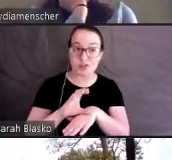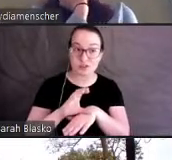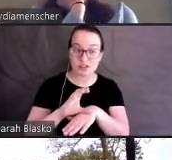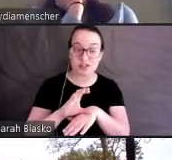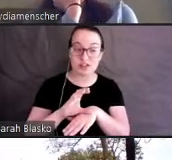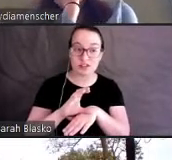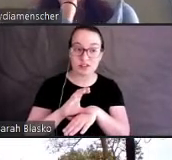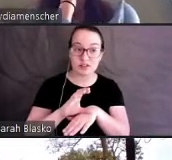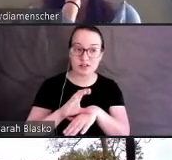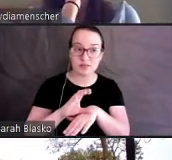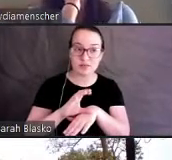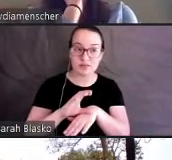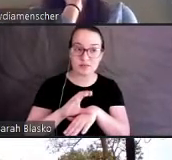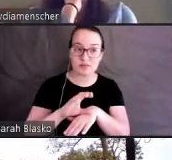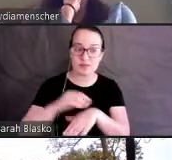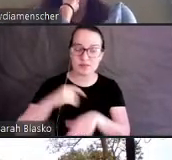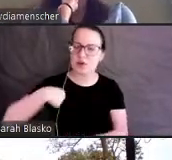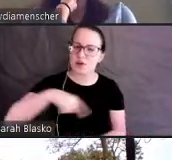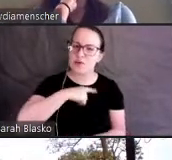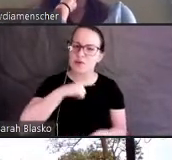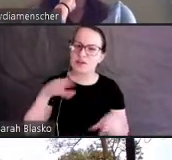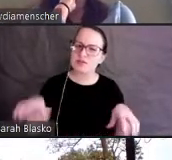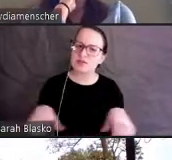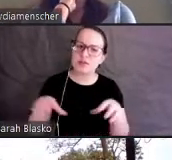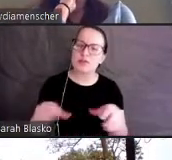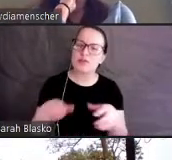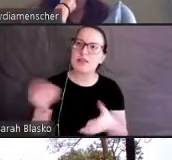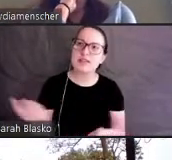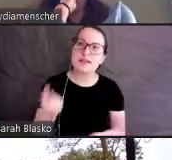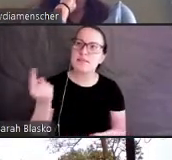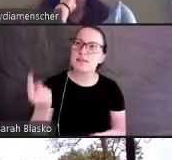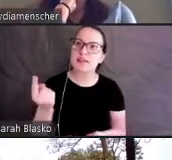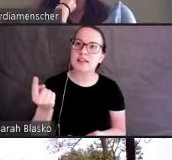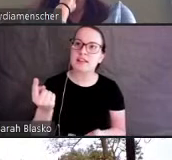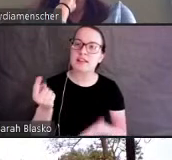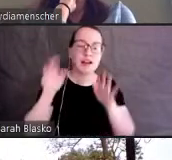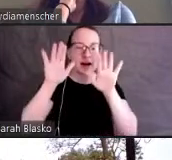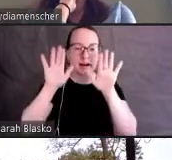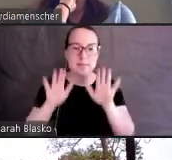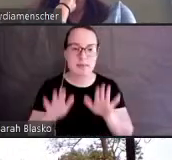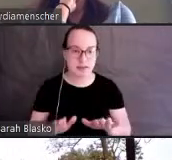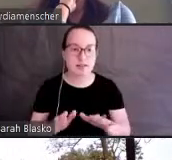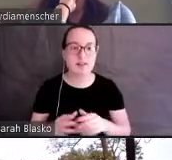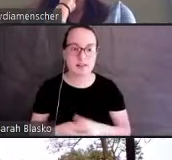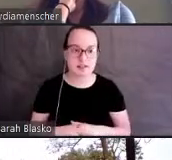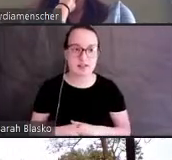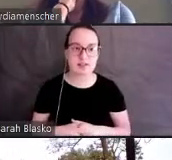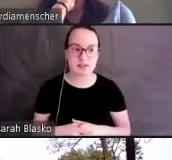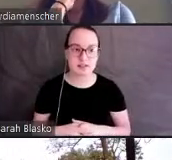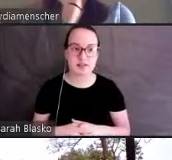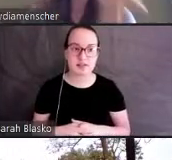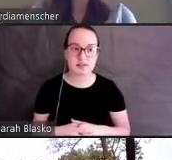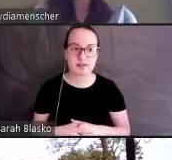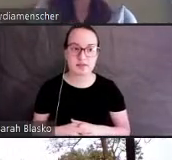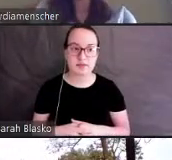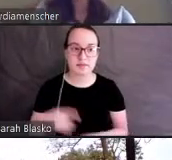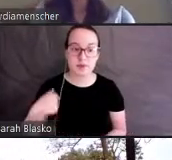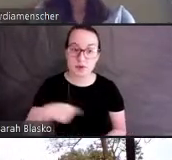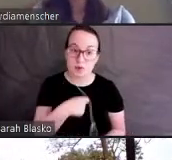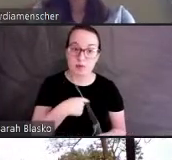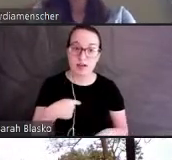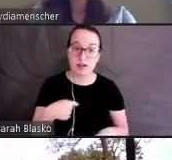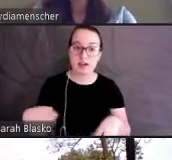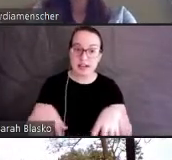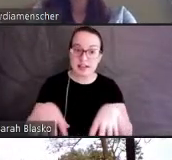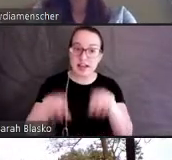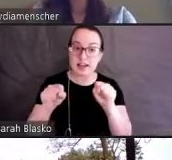we're doing something that this church is just amazing at. We're taking up special missions